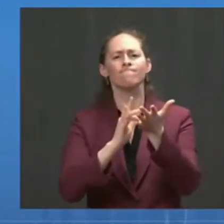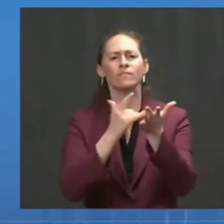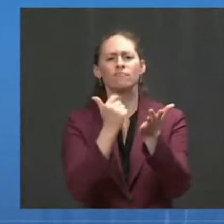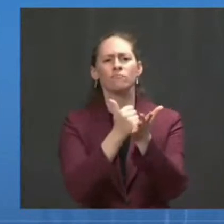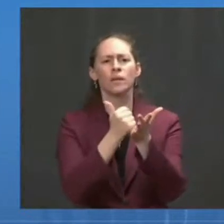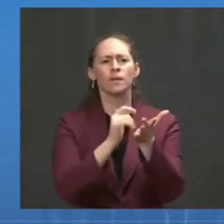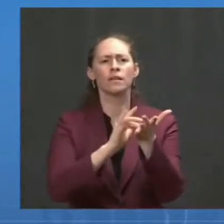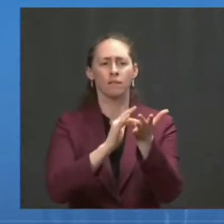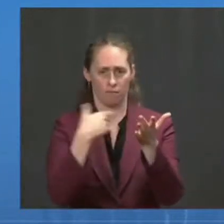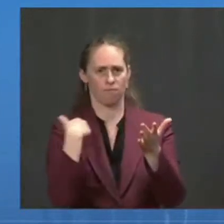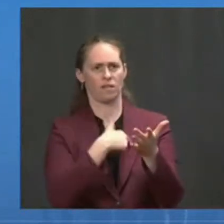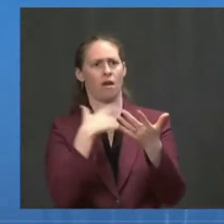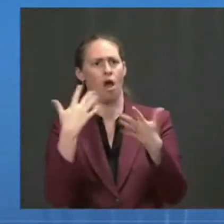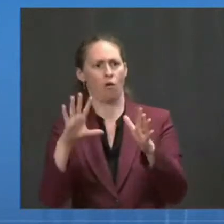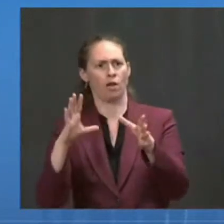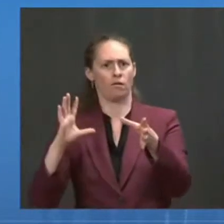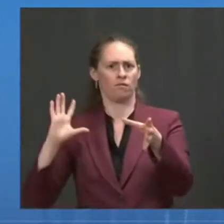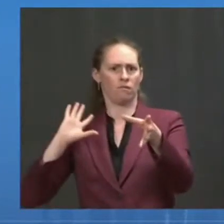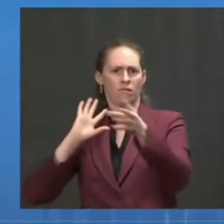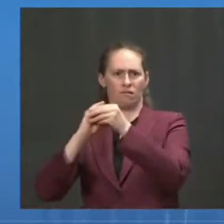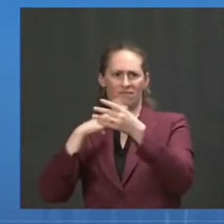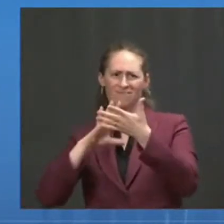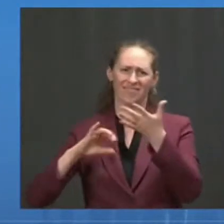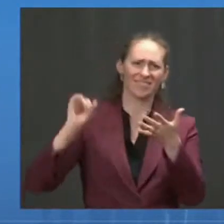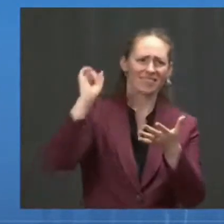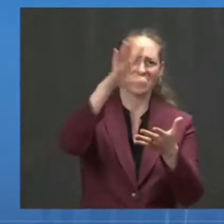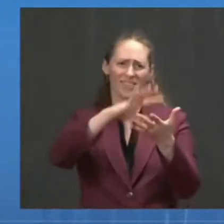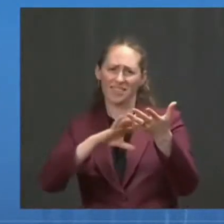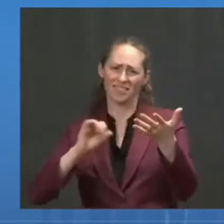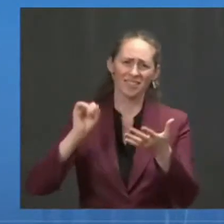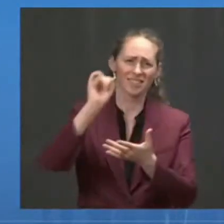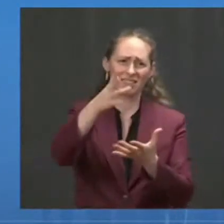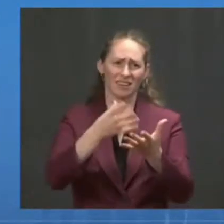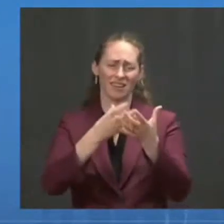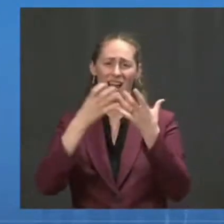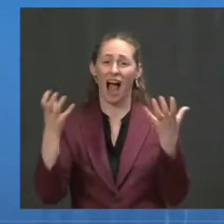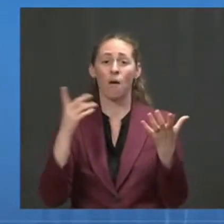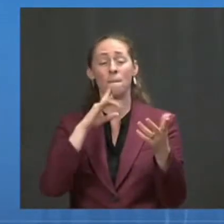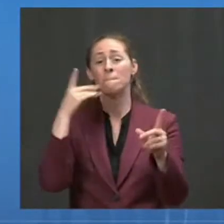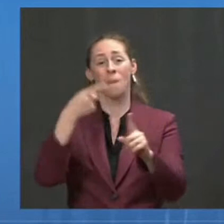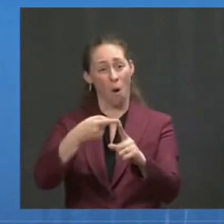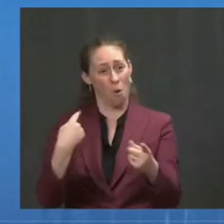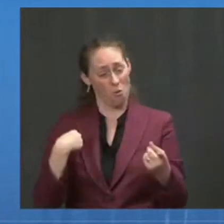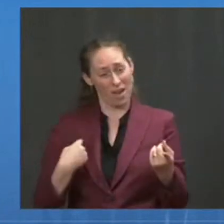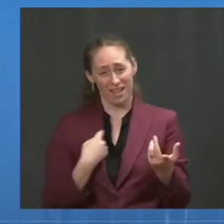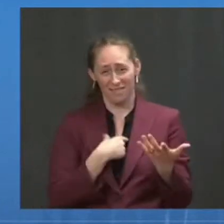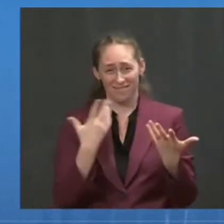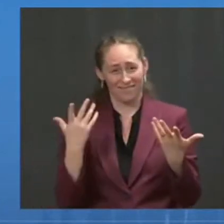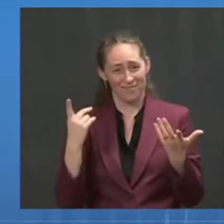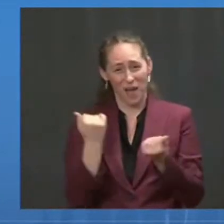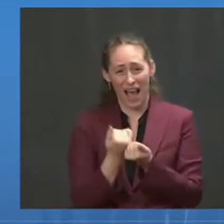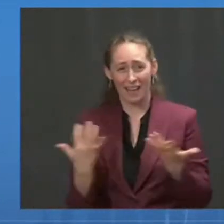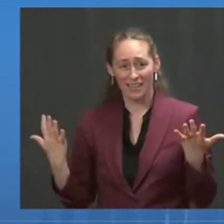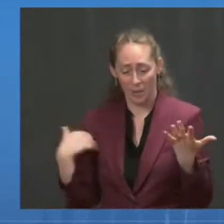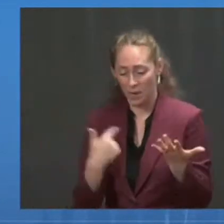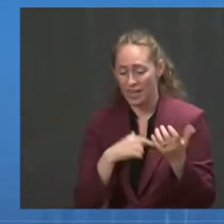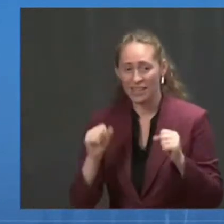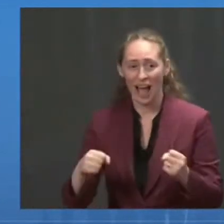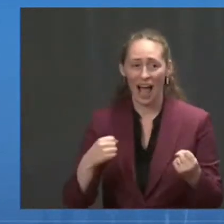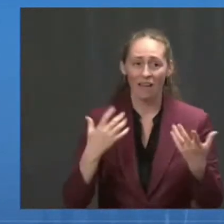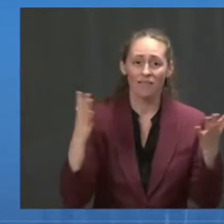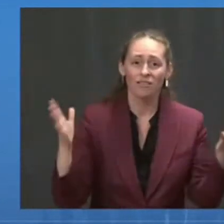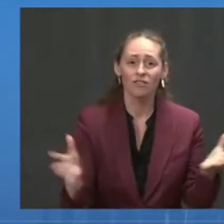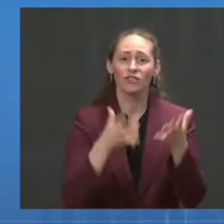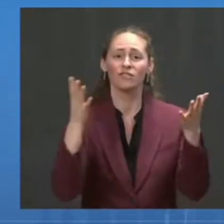I'll close with this. We are doing everything we can to get people vaccinated and support state and local leaders